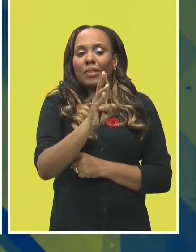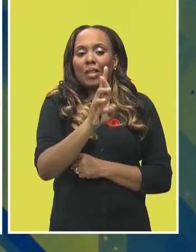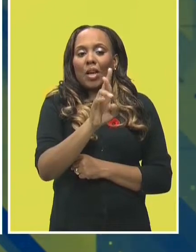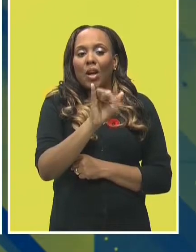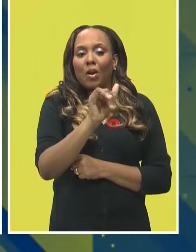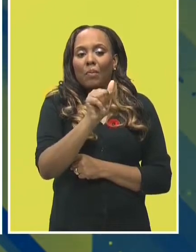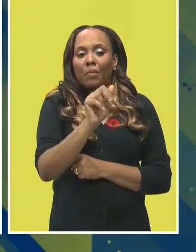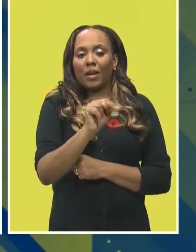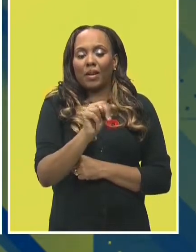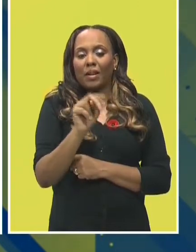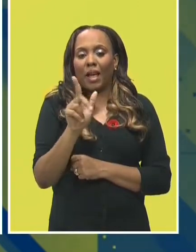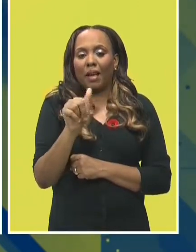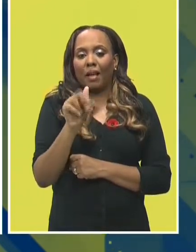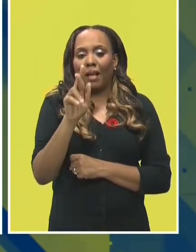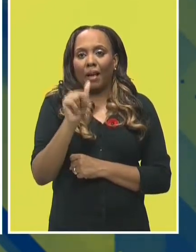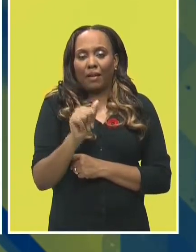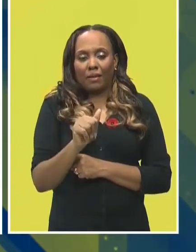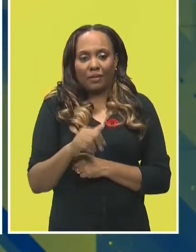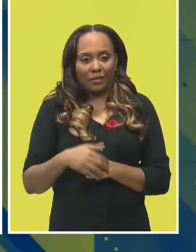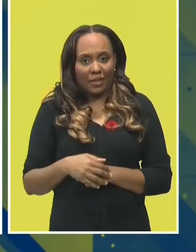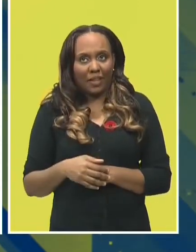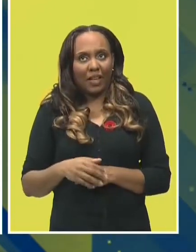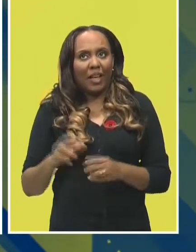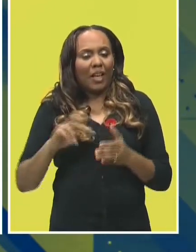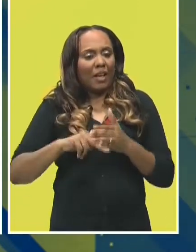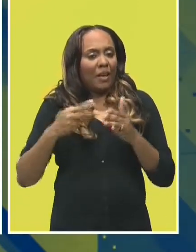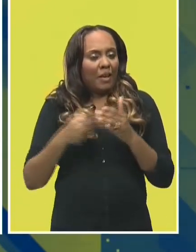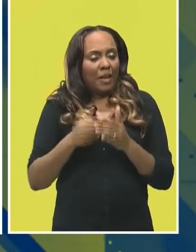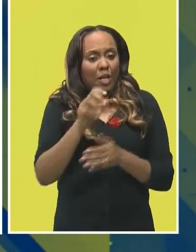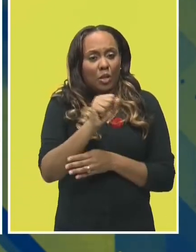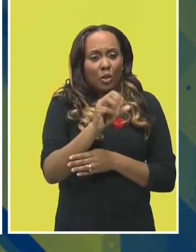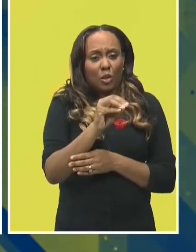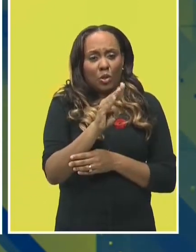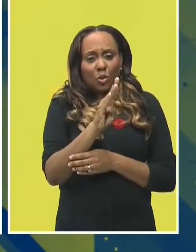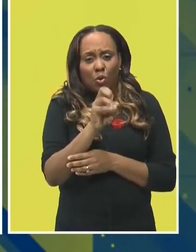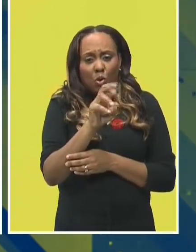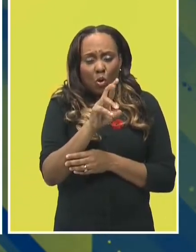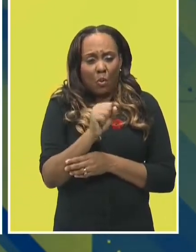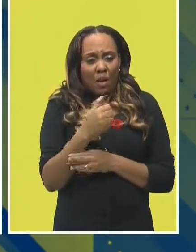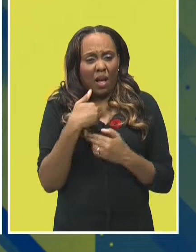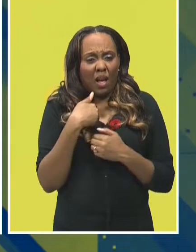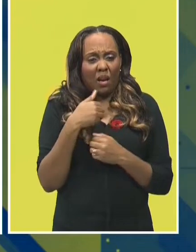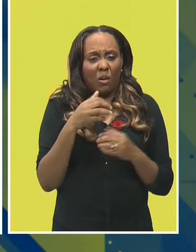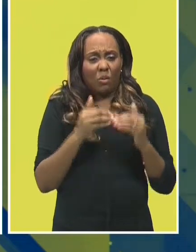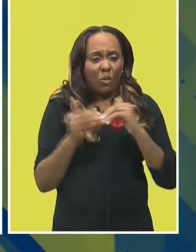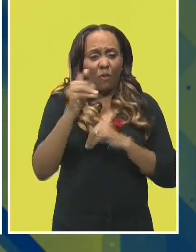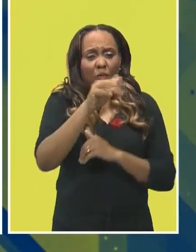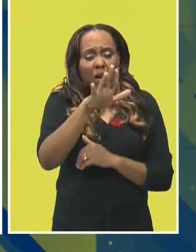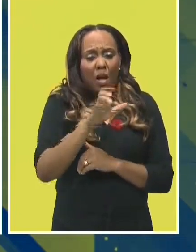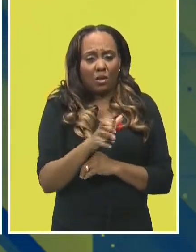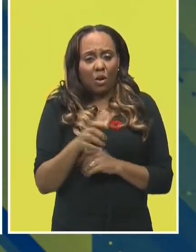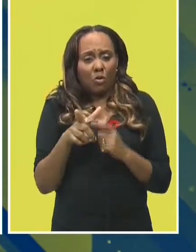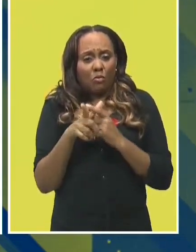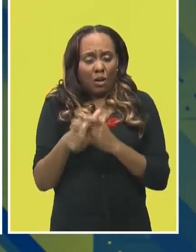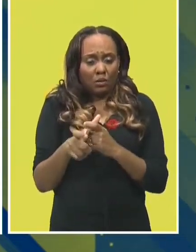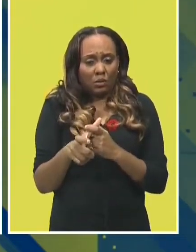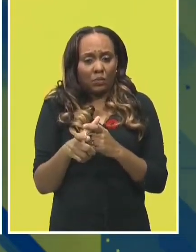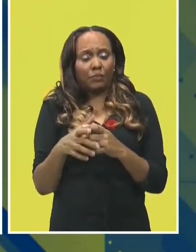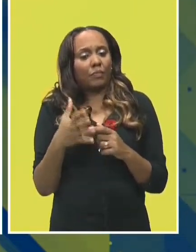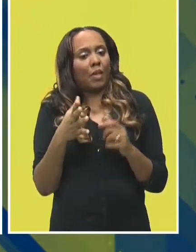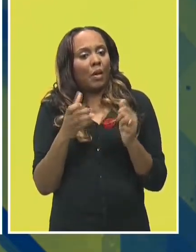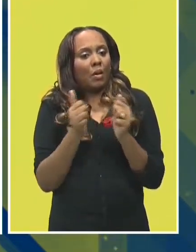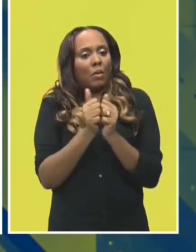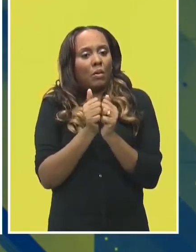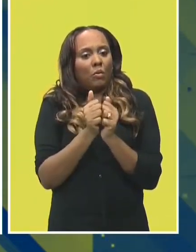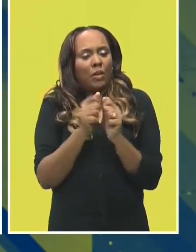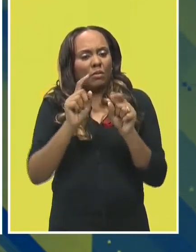marked the beginning of a Bradman-esque run, as Sobers piled up 500-plus runs in each of the subsequent 5 series, with the cover